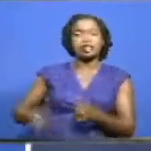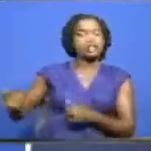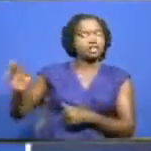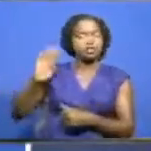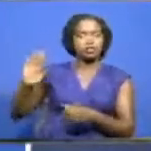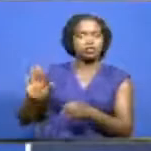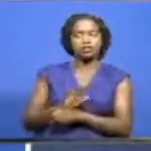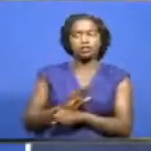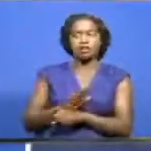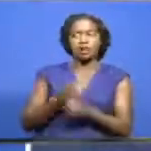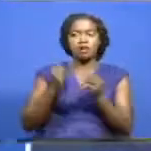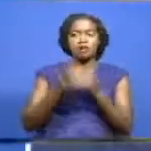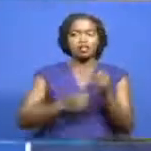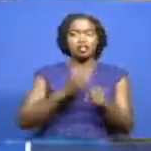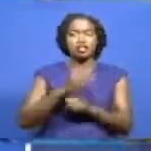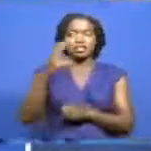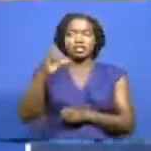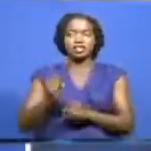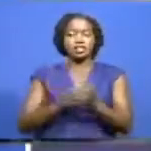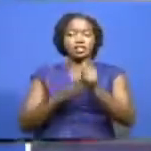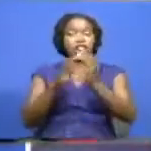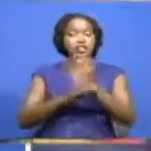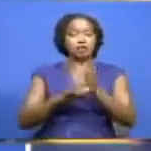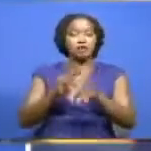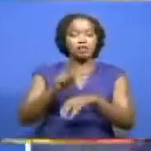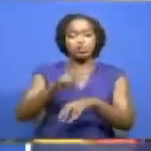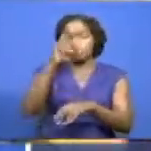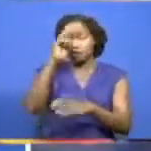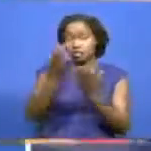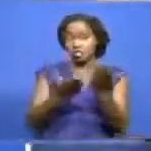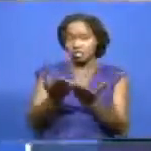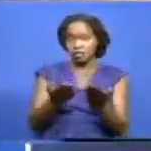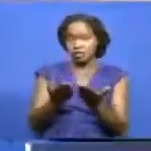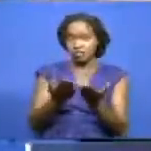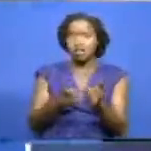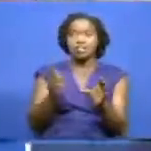For several years, the Cabinet Secretary and the leadership of the National Police Service has been joining